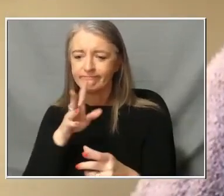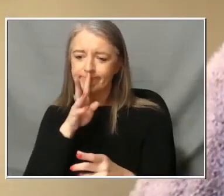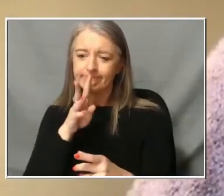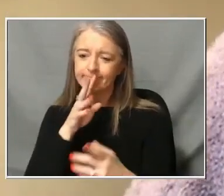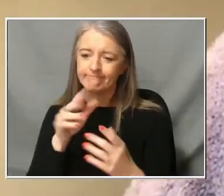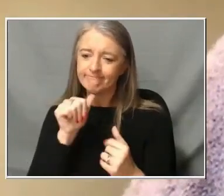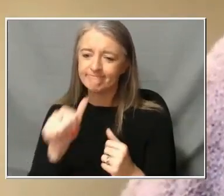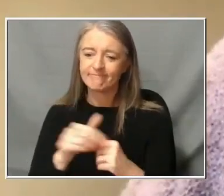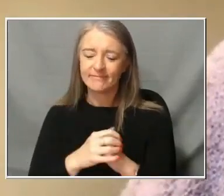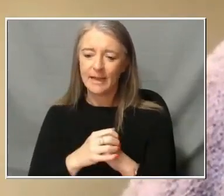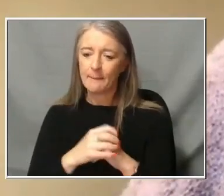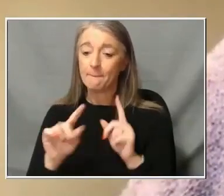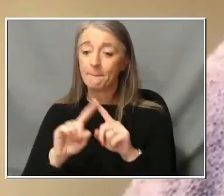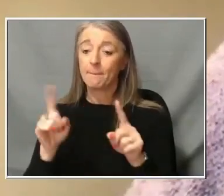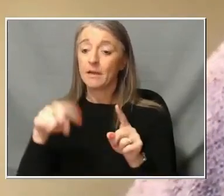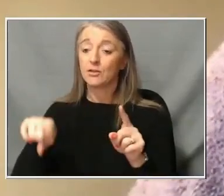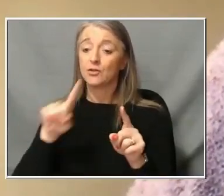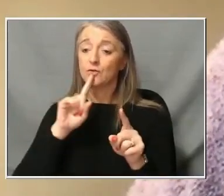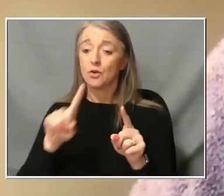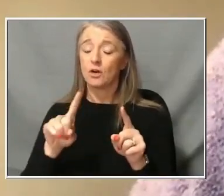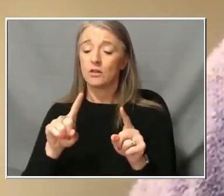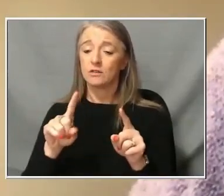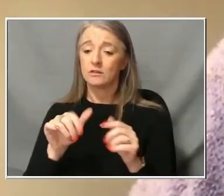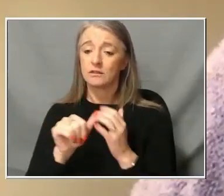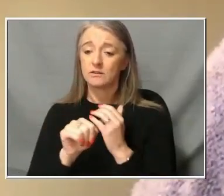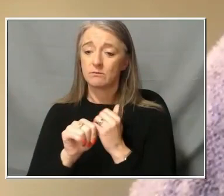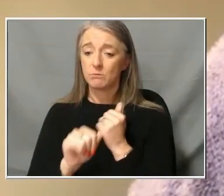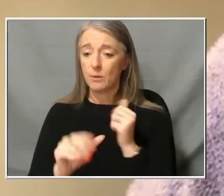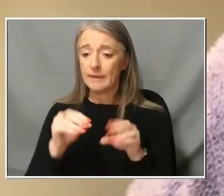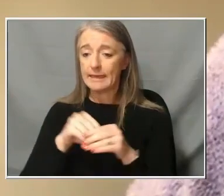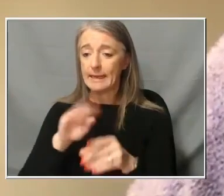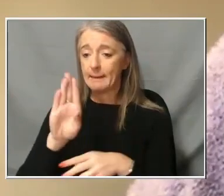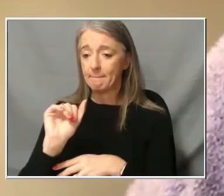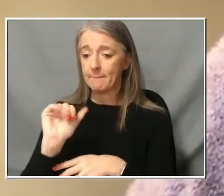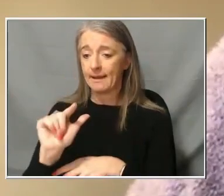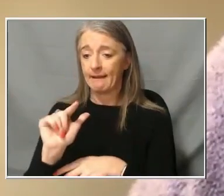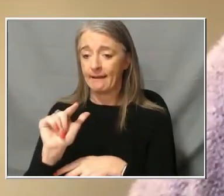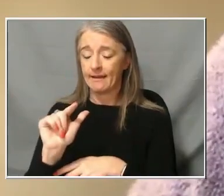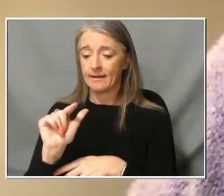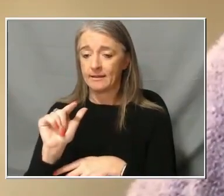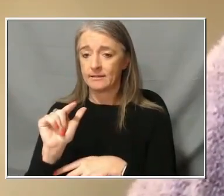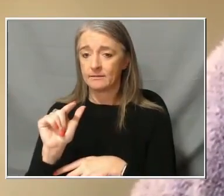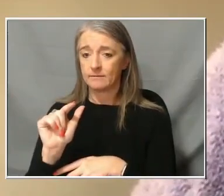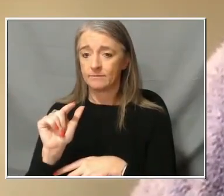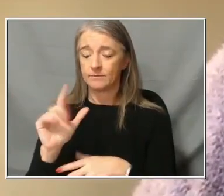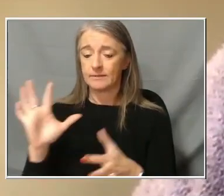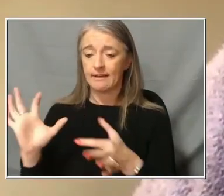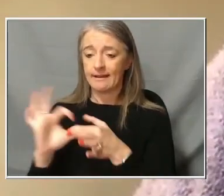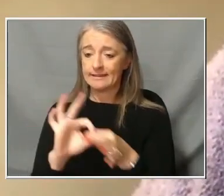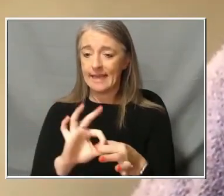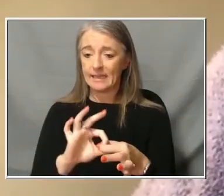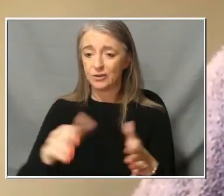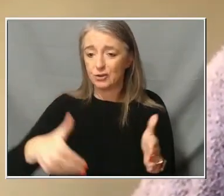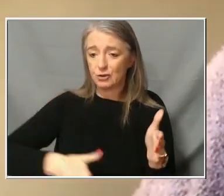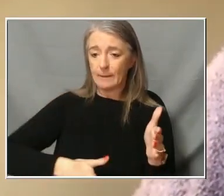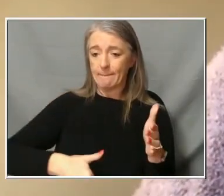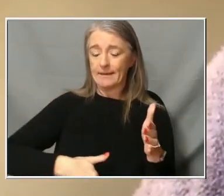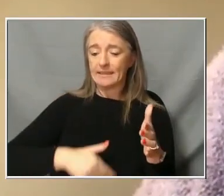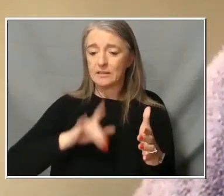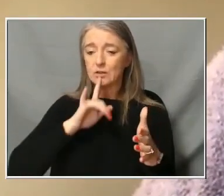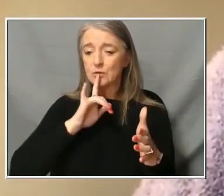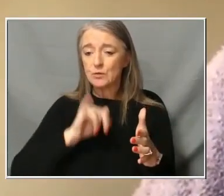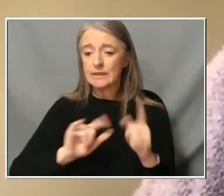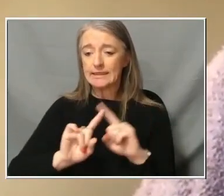you know, you are stooling into a bag that's attached to your stomach. So